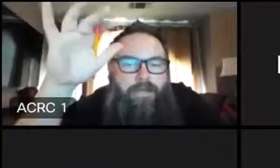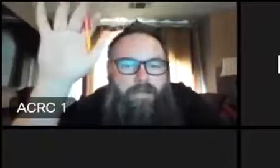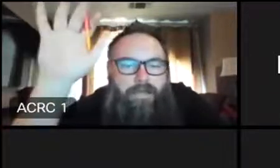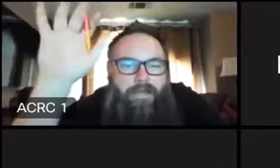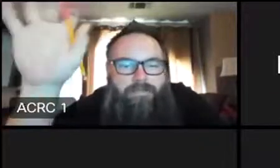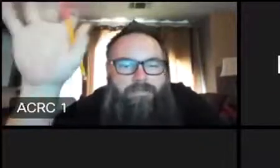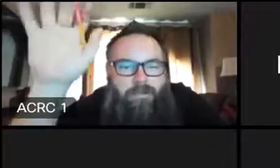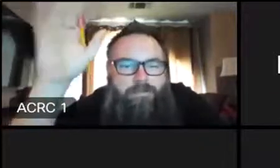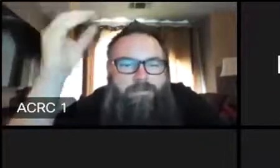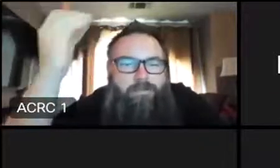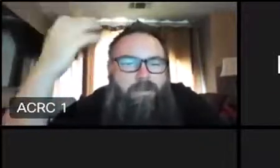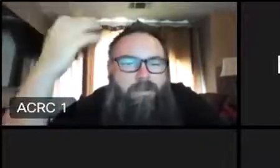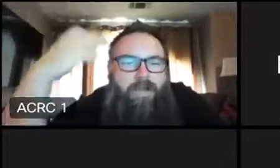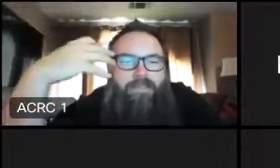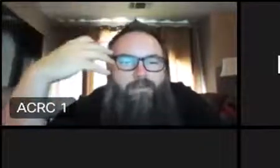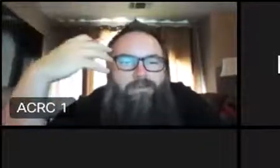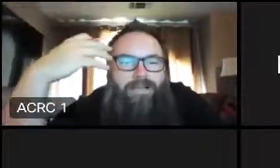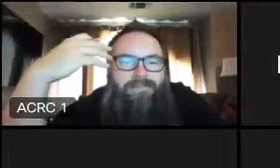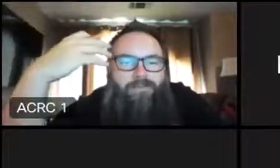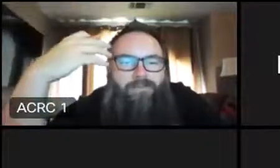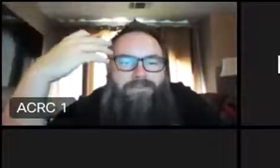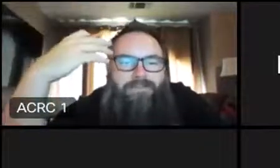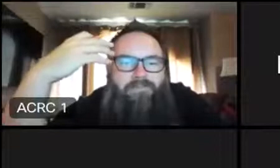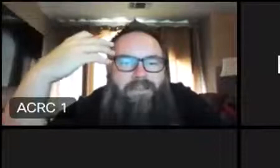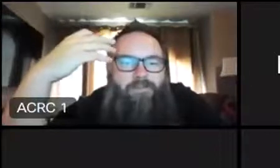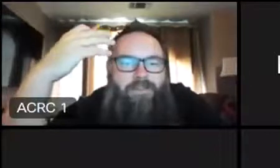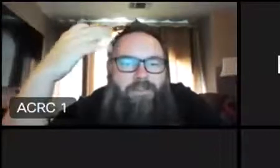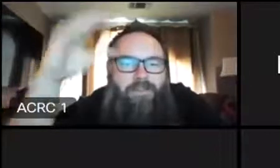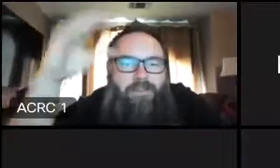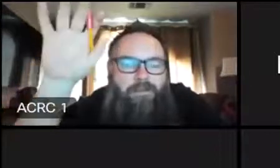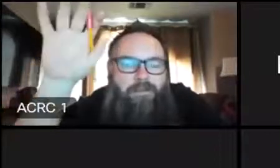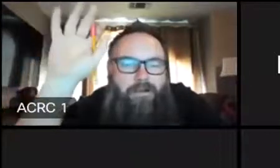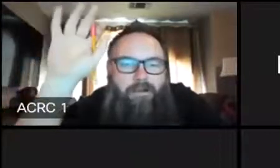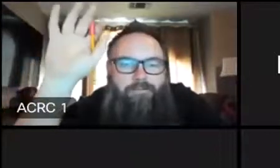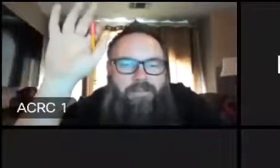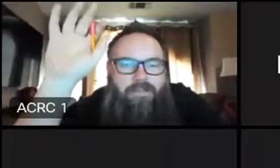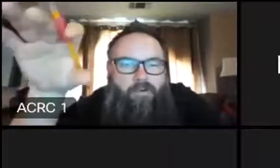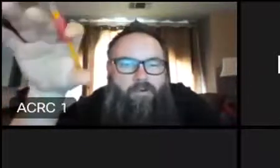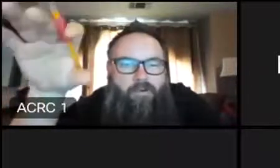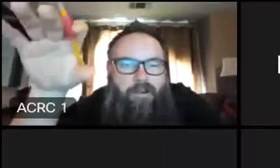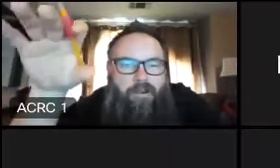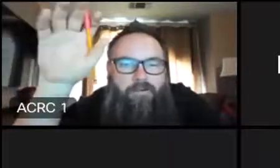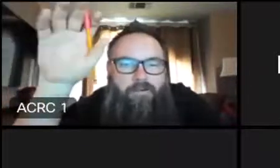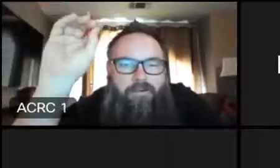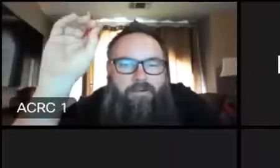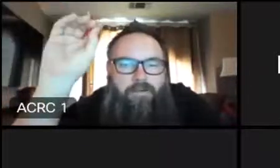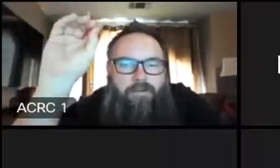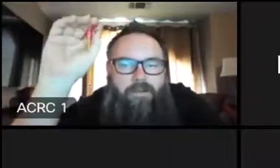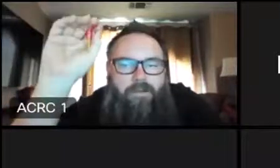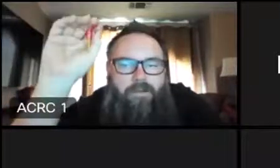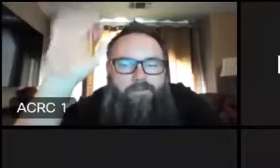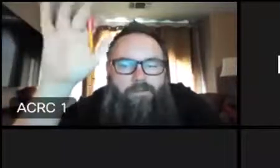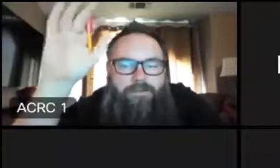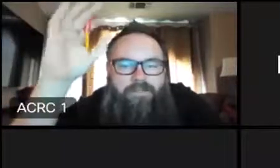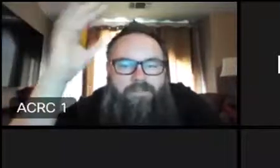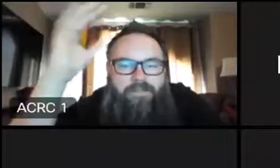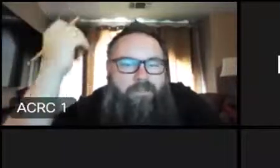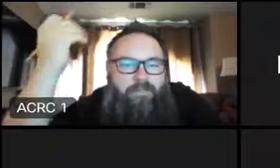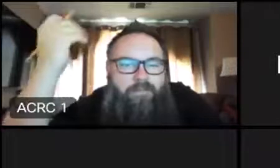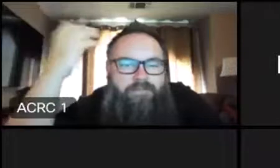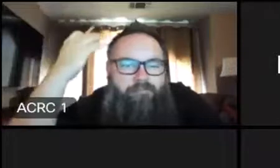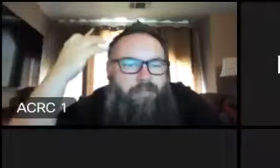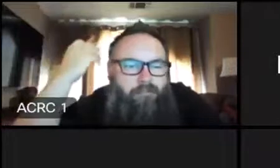So yeah, Teresa, that's why I think we want to do the workshop about hearing consistencies about what Tailored Day Services is. That's what